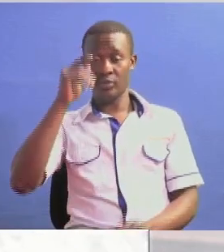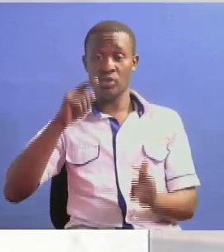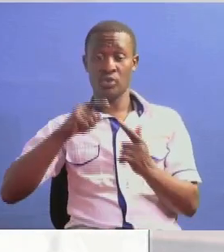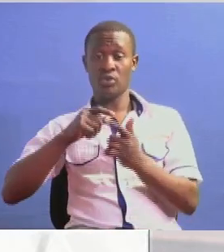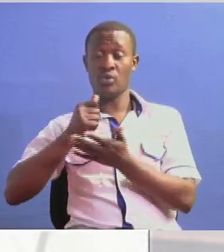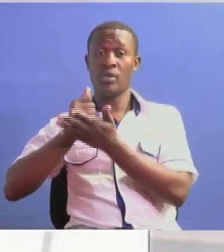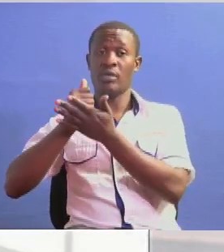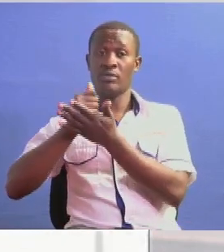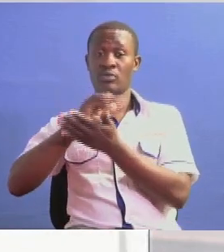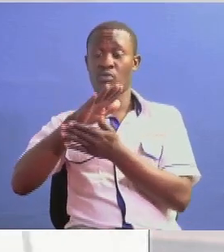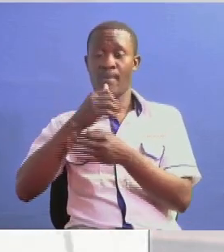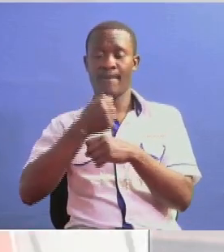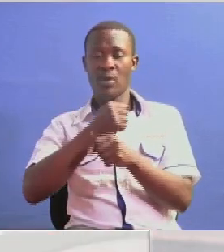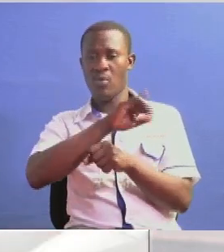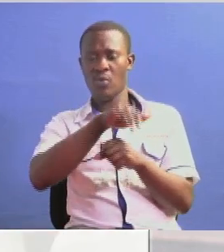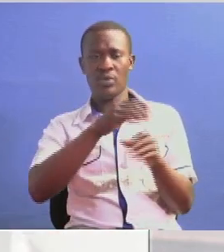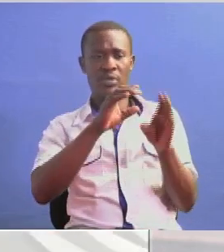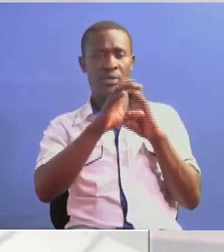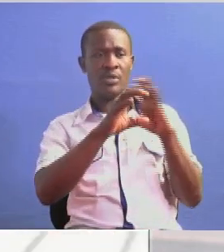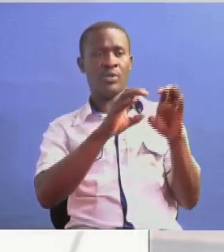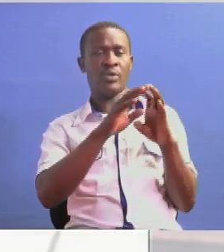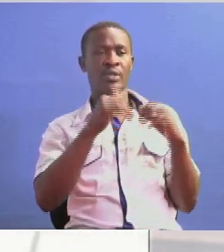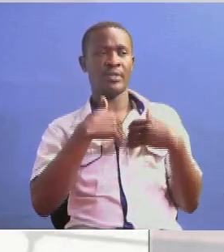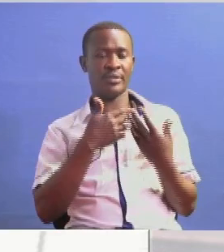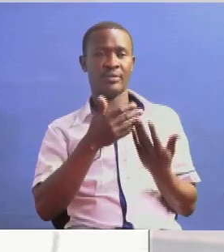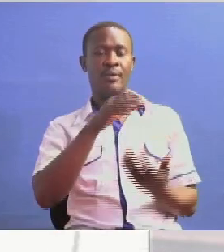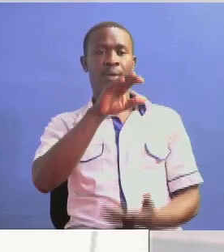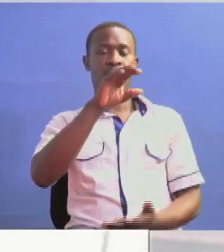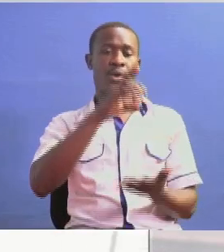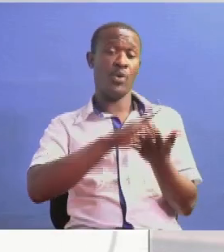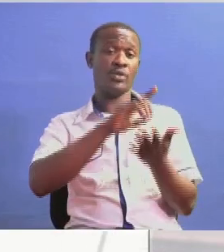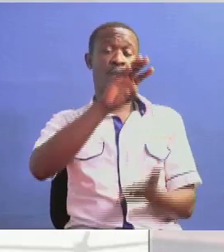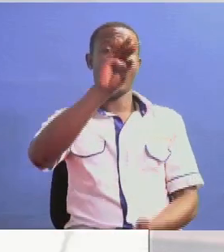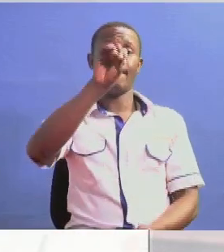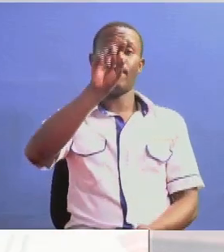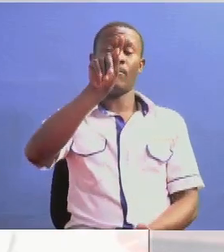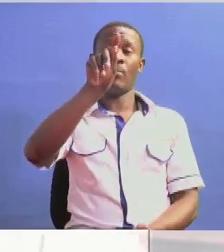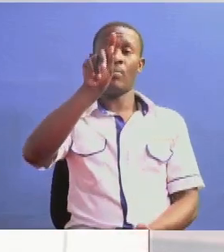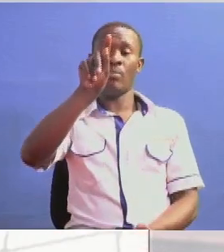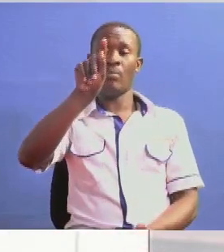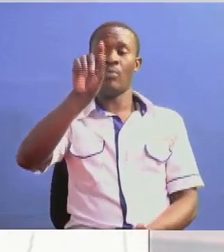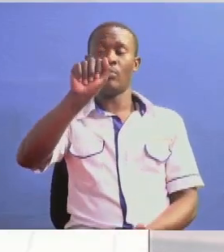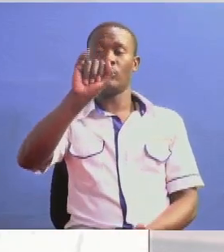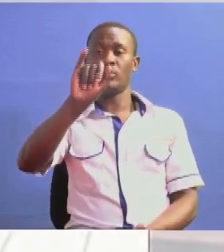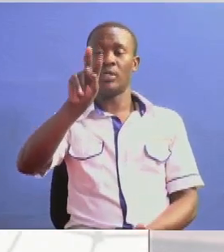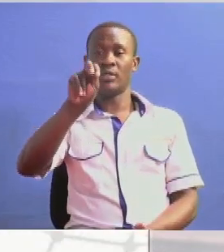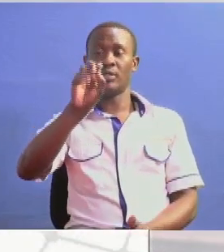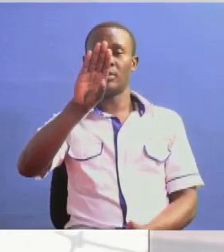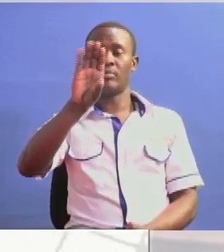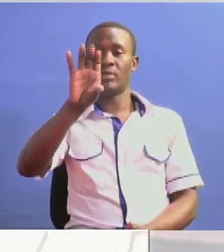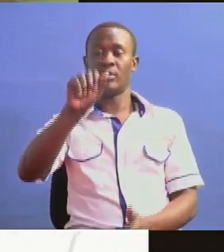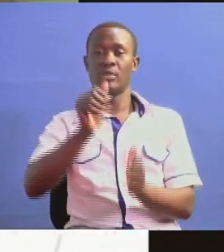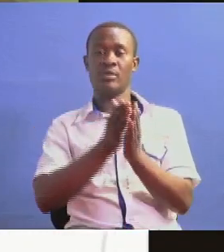me dissect this conversation is Dr. Mutahi Miricho, that is the Kiswahili author of CBC books.